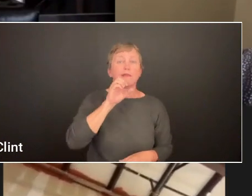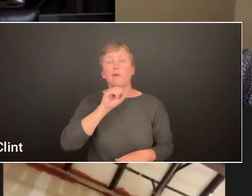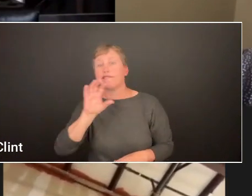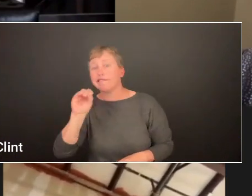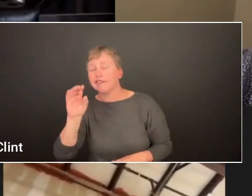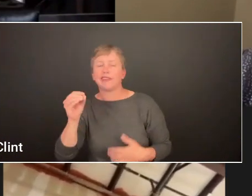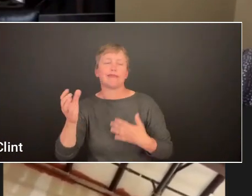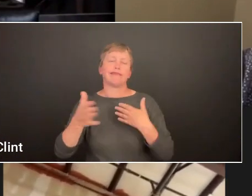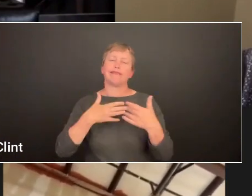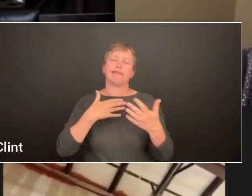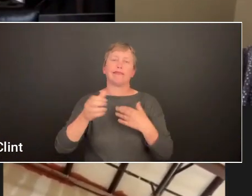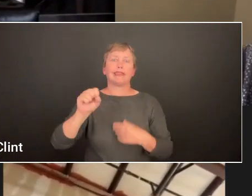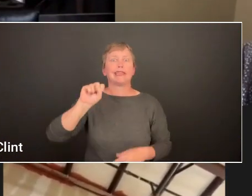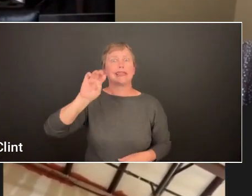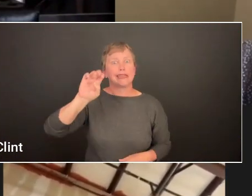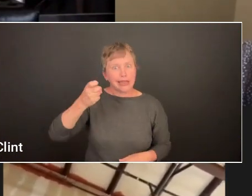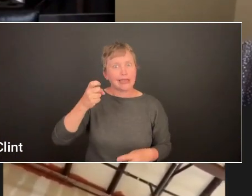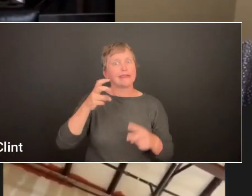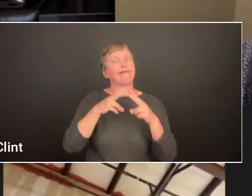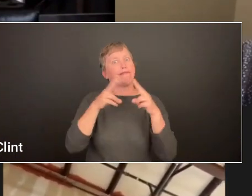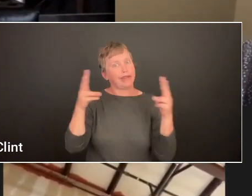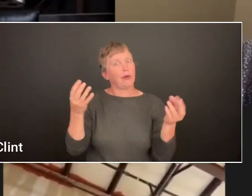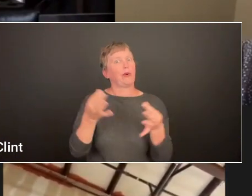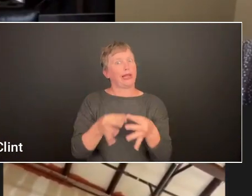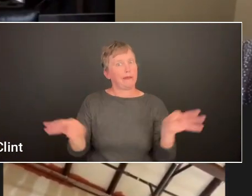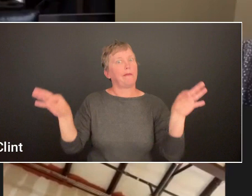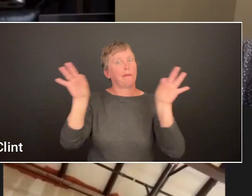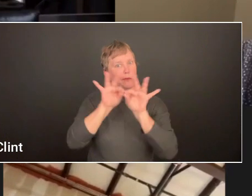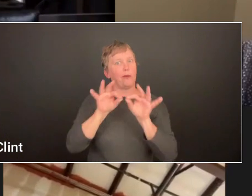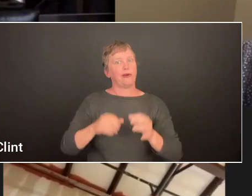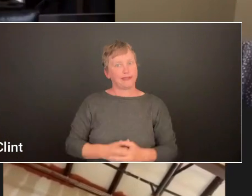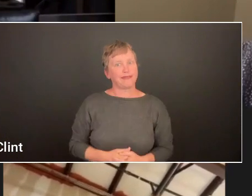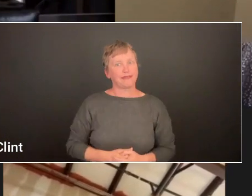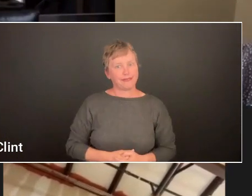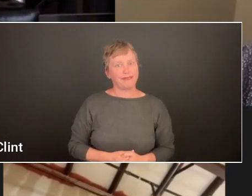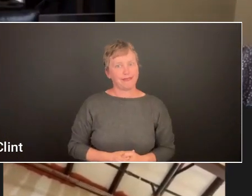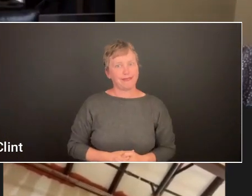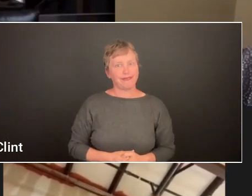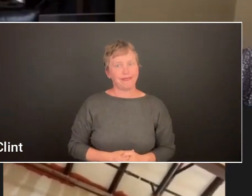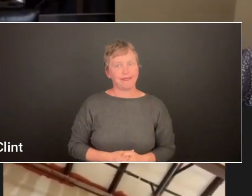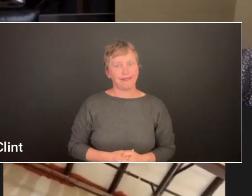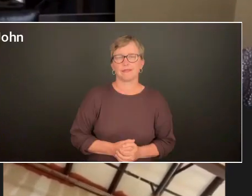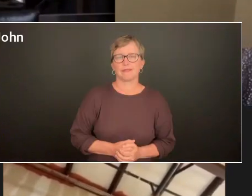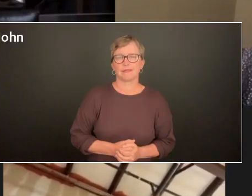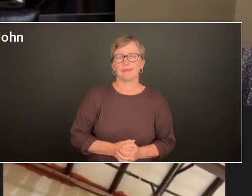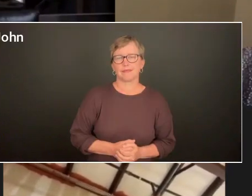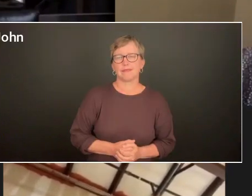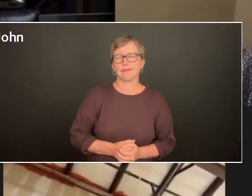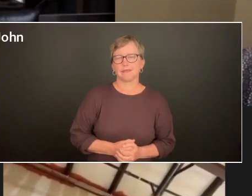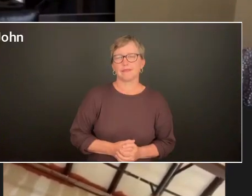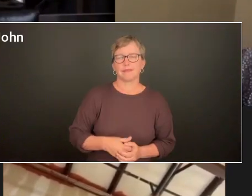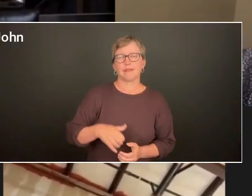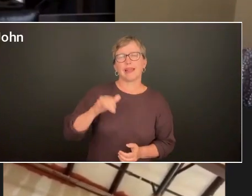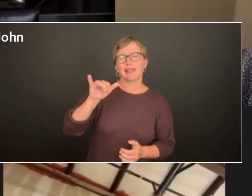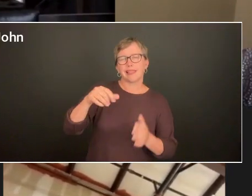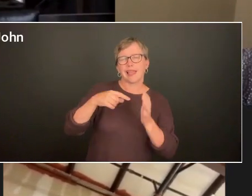you? So it's still very important at any age. It doesn't matter how old we are. And